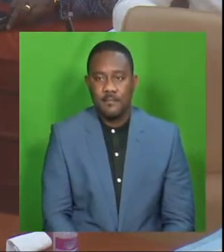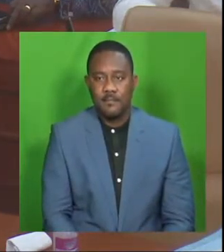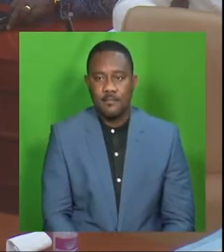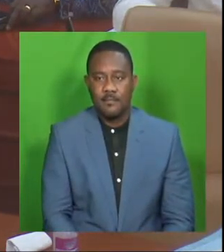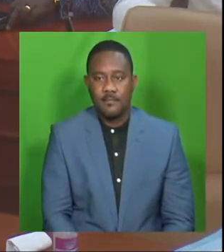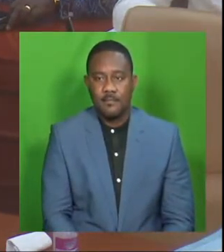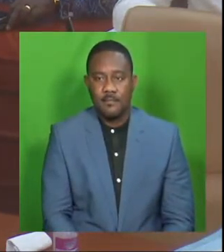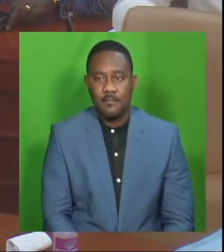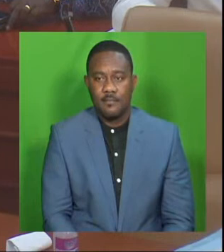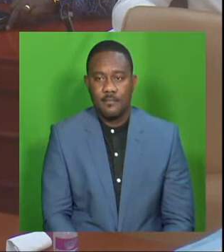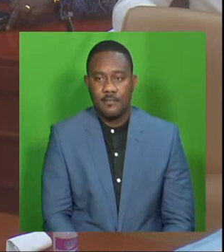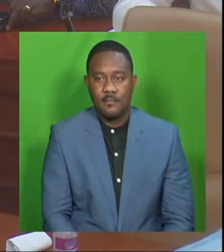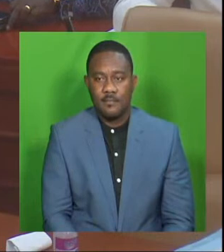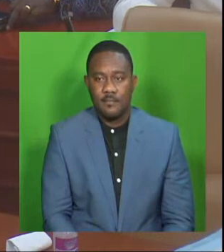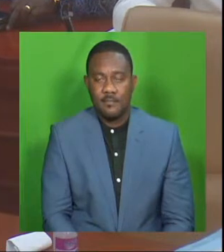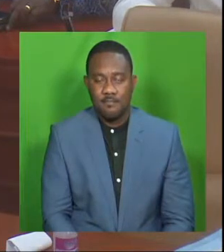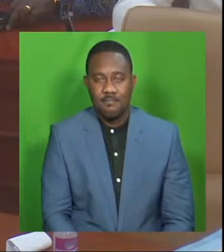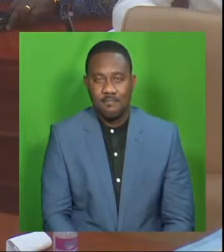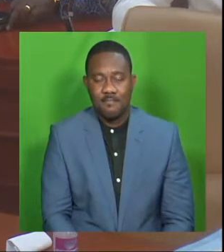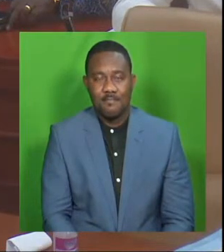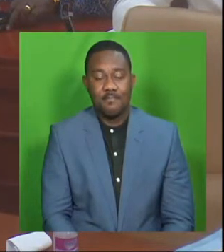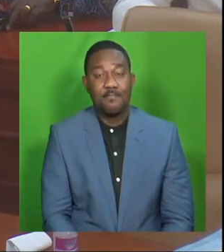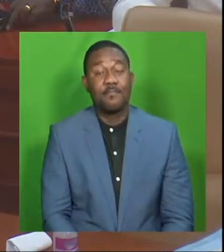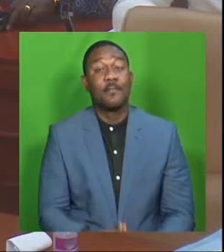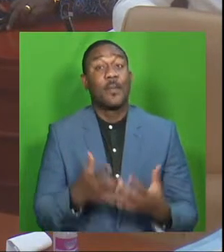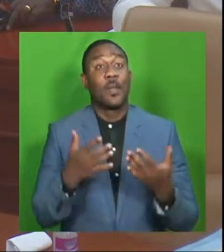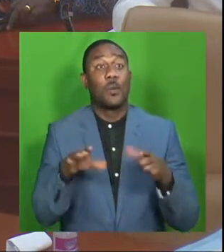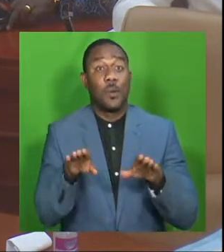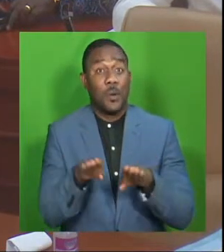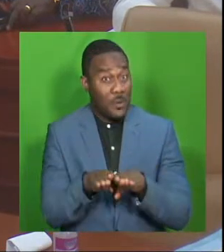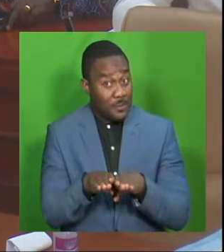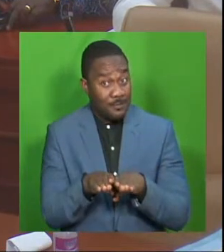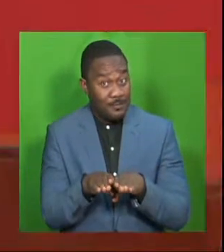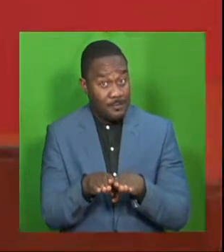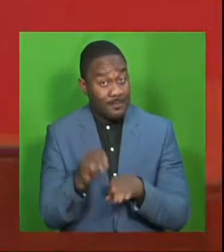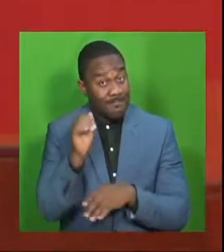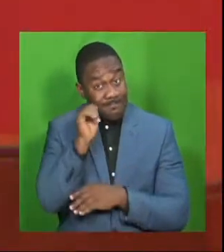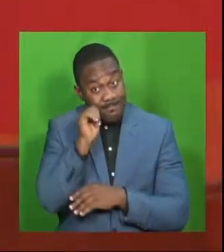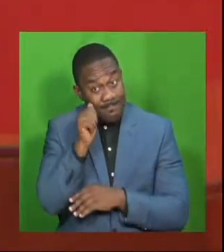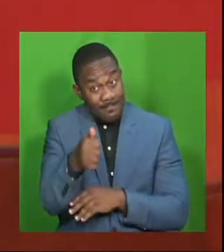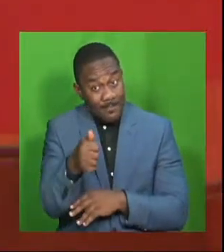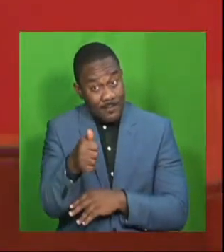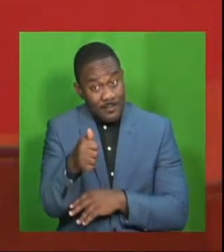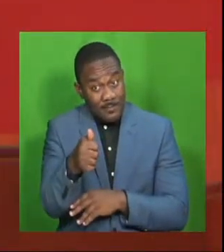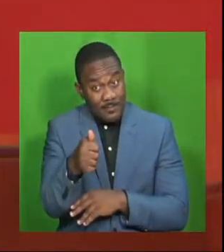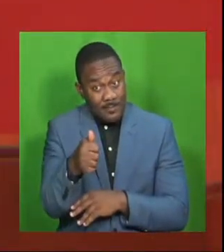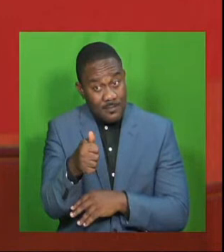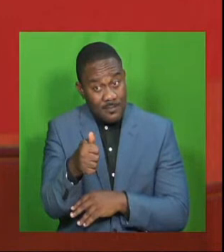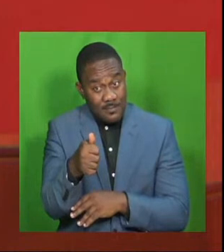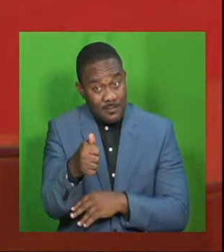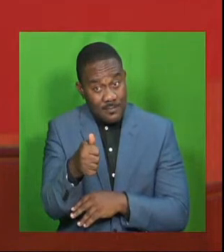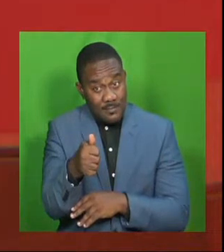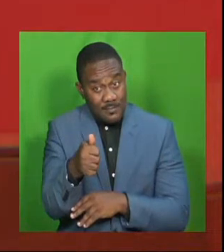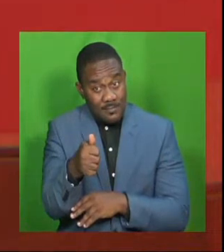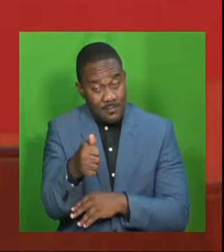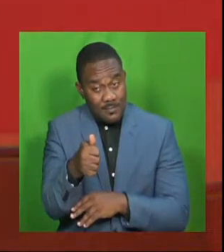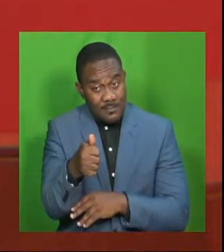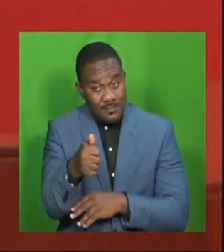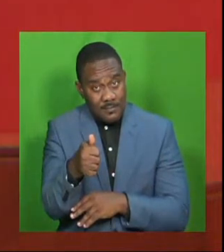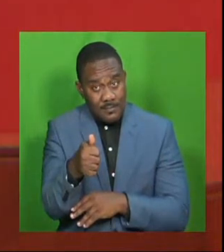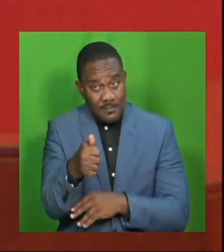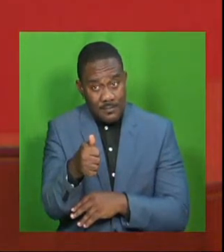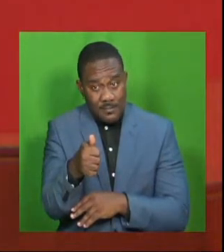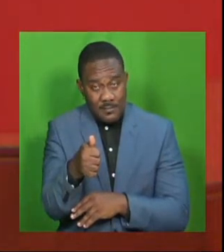So, honorable members, I'll go ahead to adjourn the House to tomorrow, the 9th